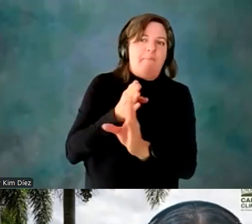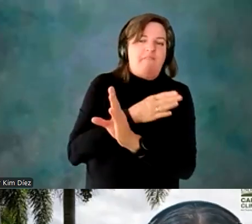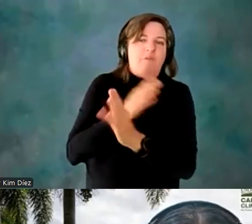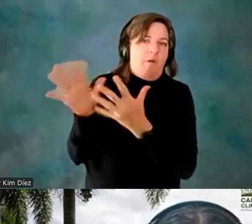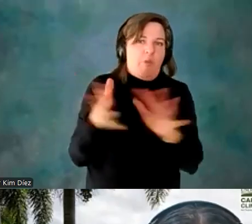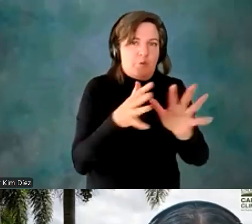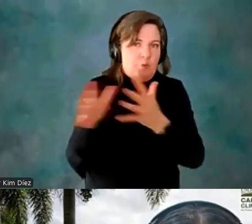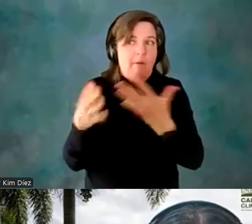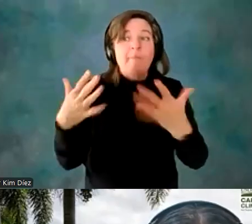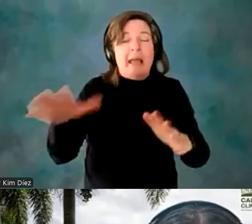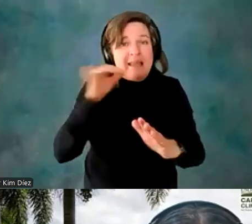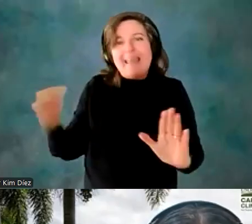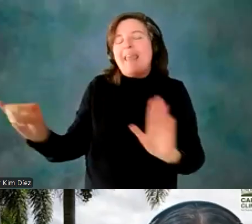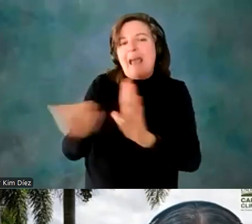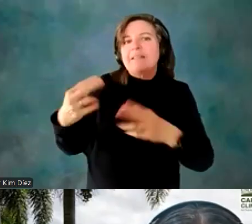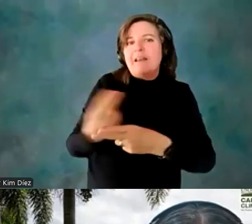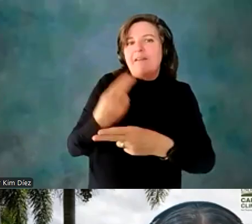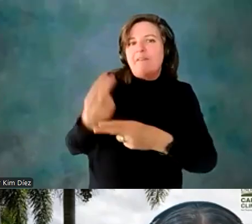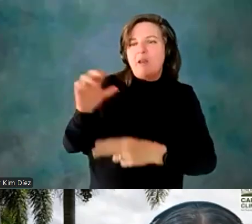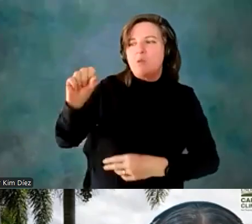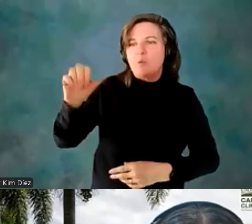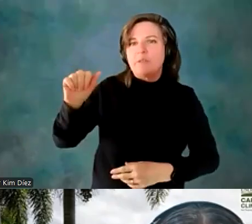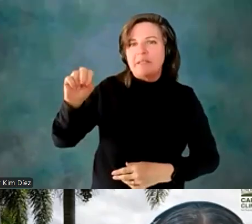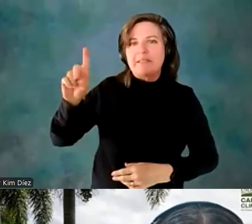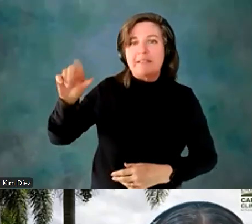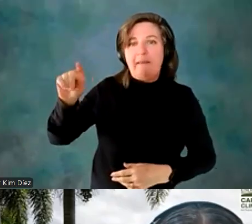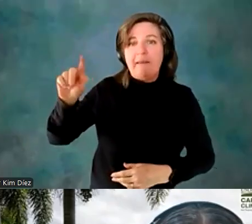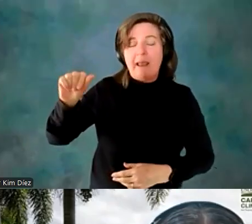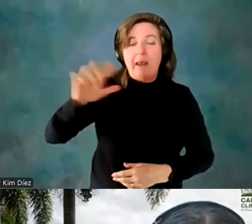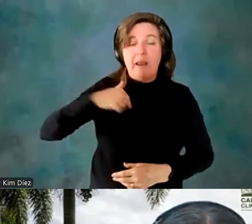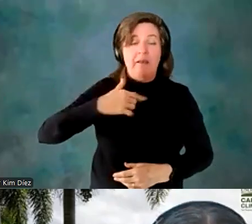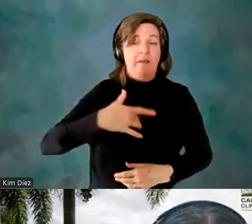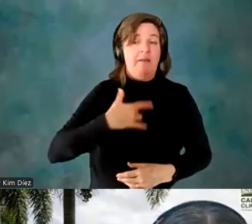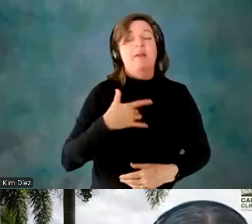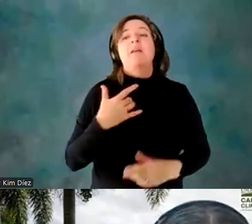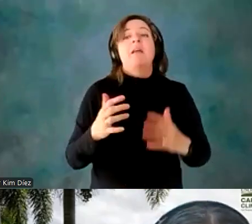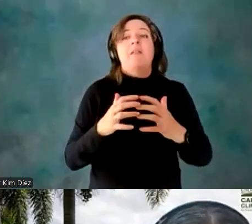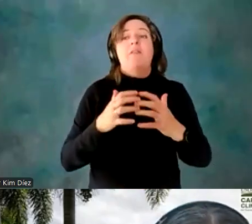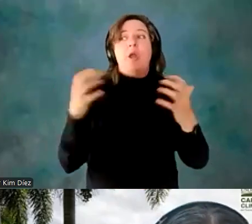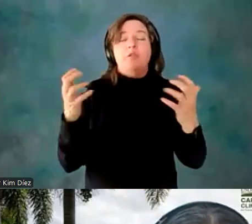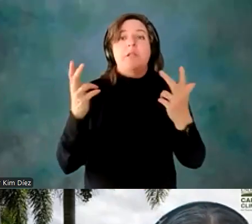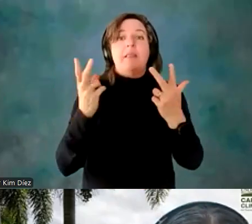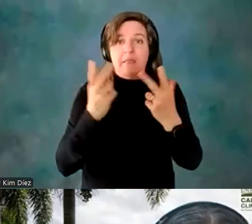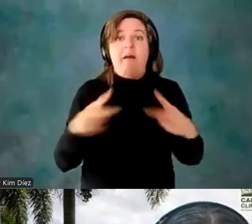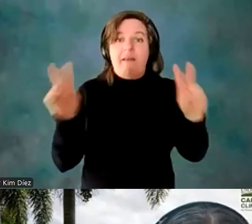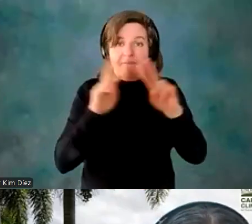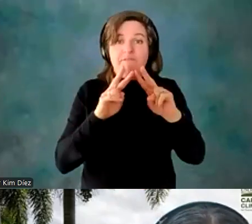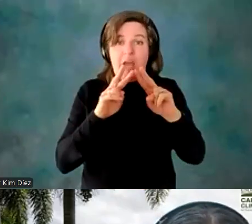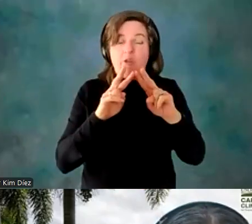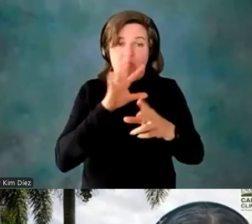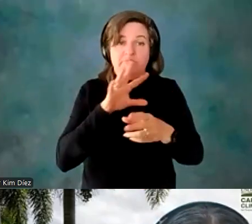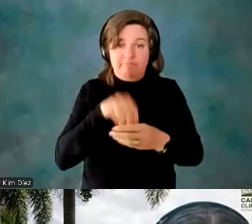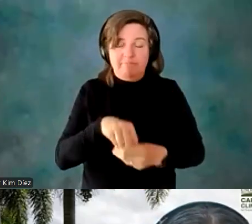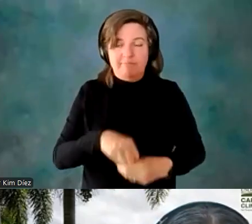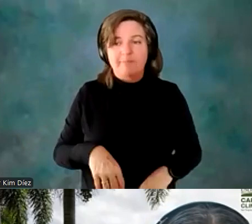identified that using the scan data. And so I think there's a lot of value there because